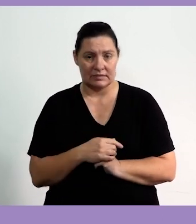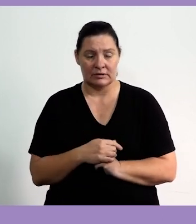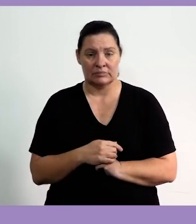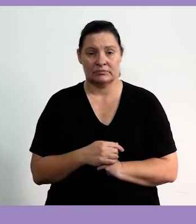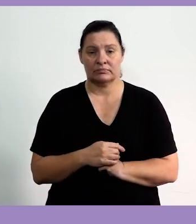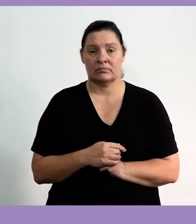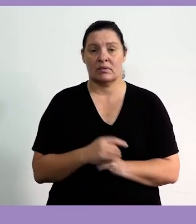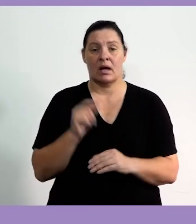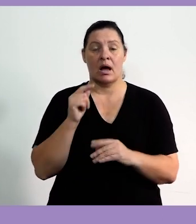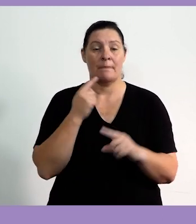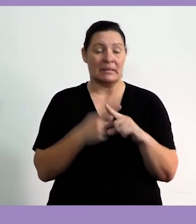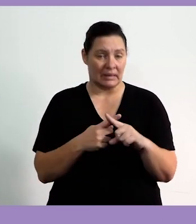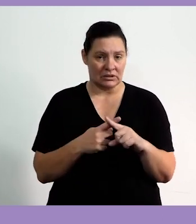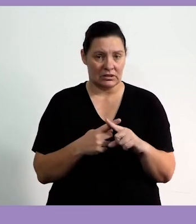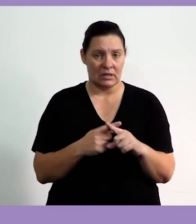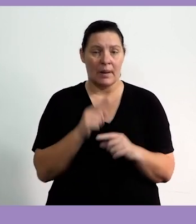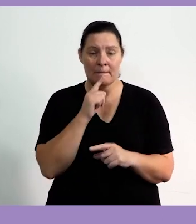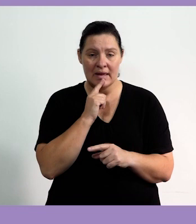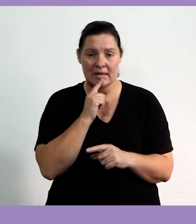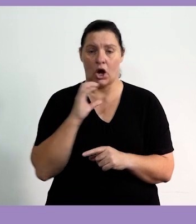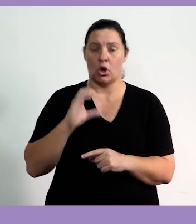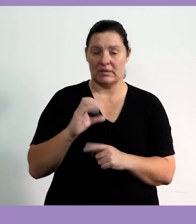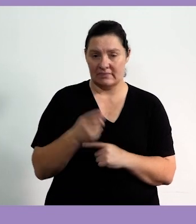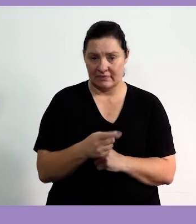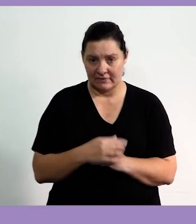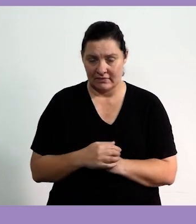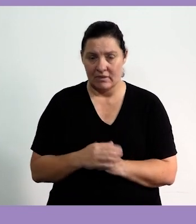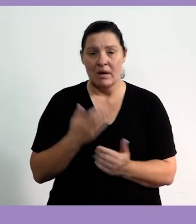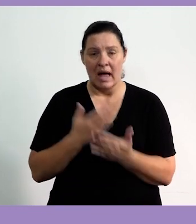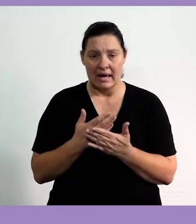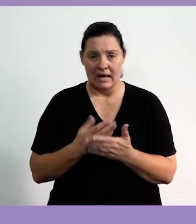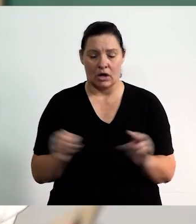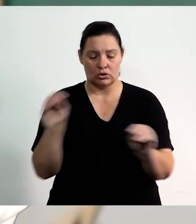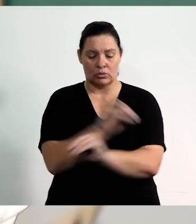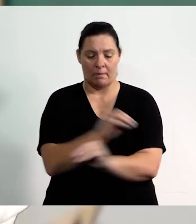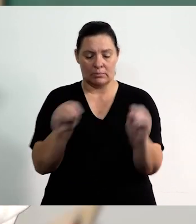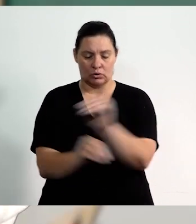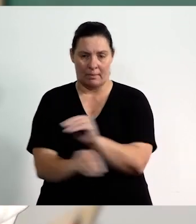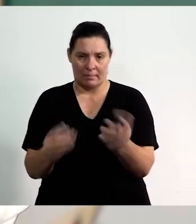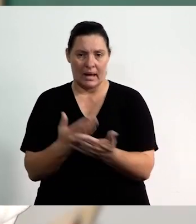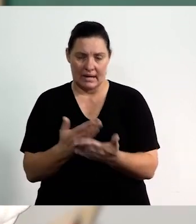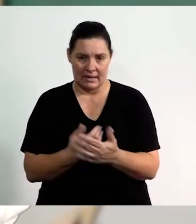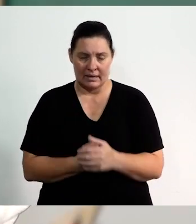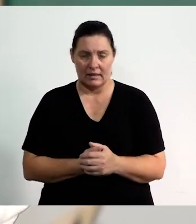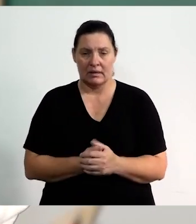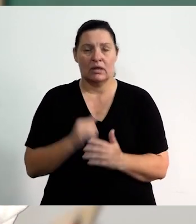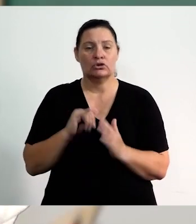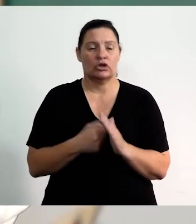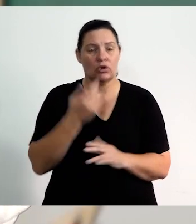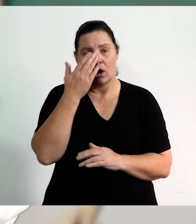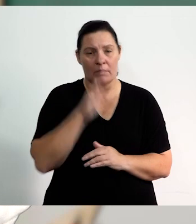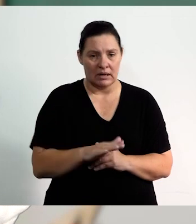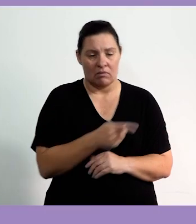remember that multiplication is commutative. So it means that I can swap the factors around.